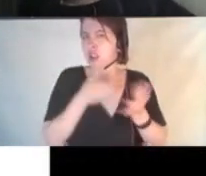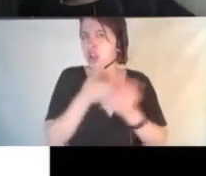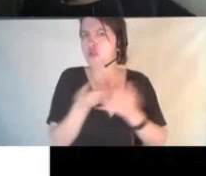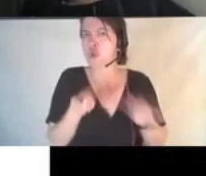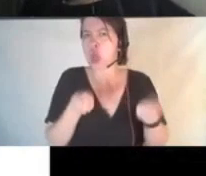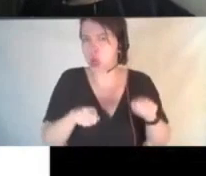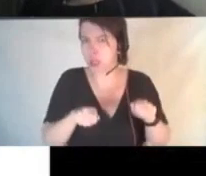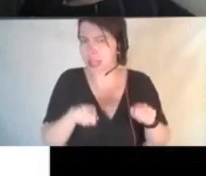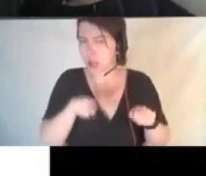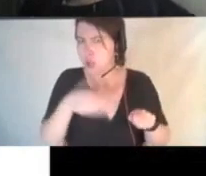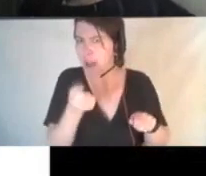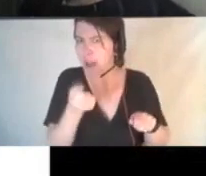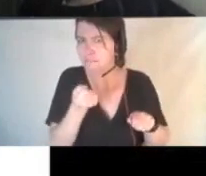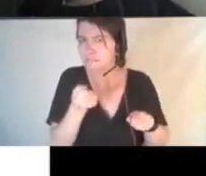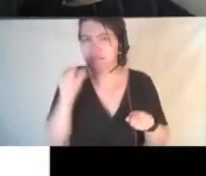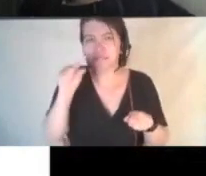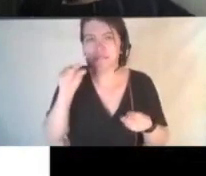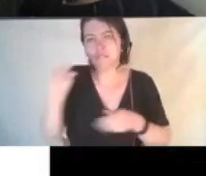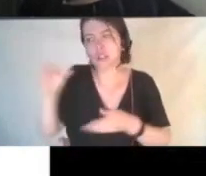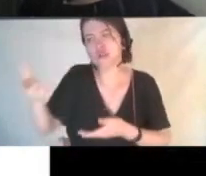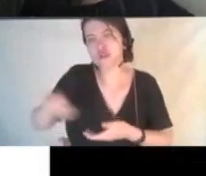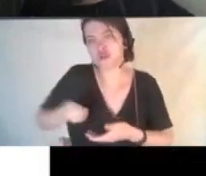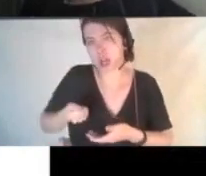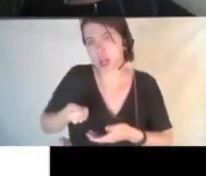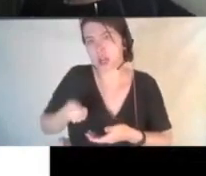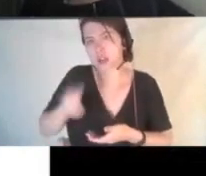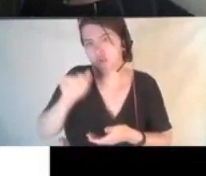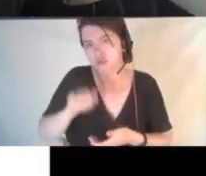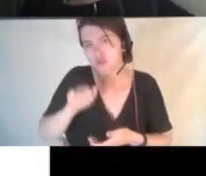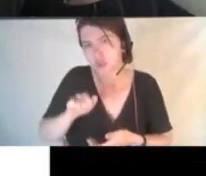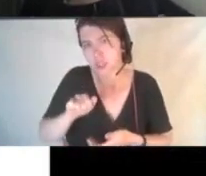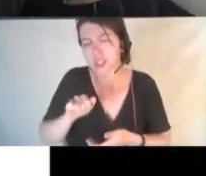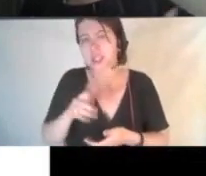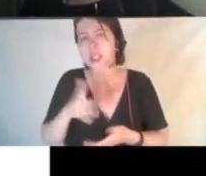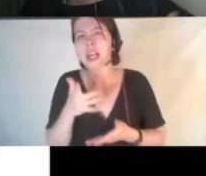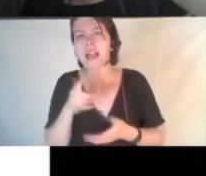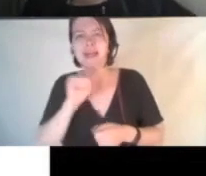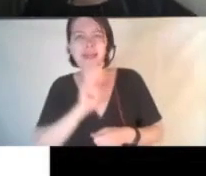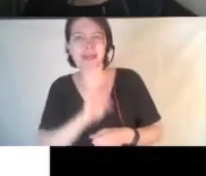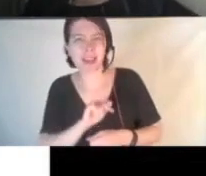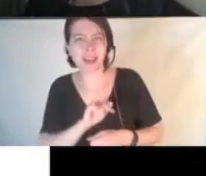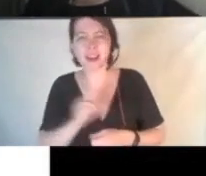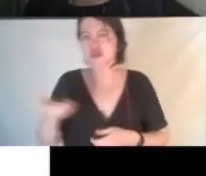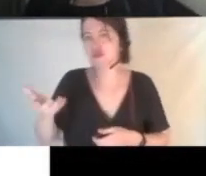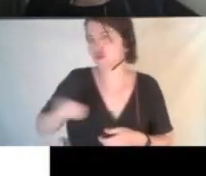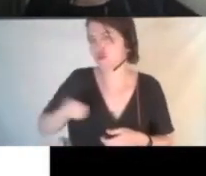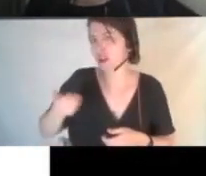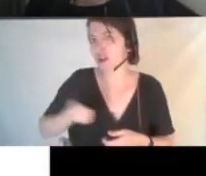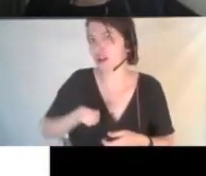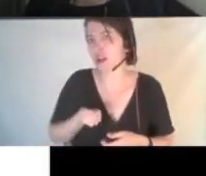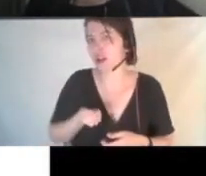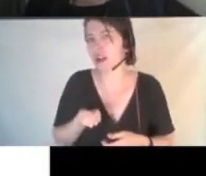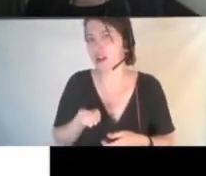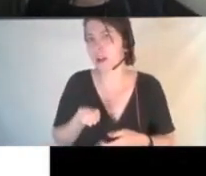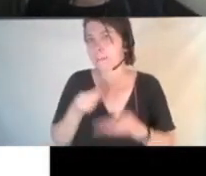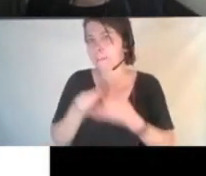from Unlimited to make work at home, and it was very much using it to process